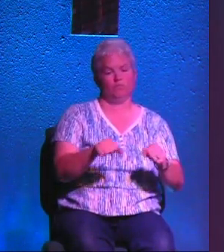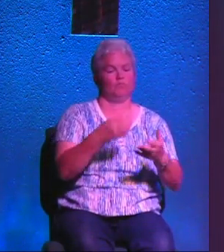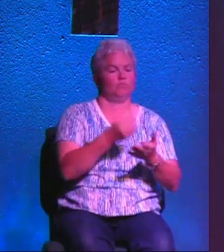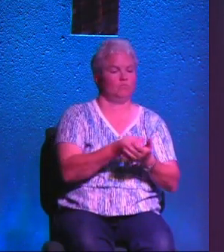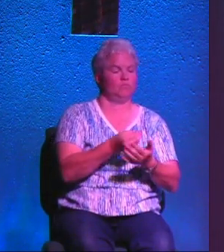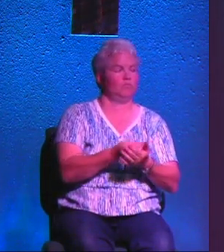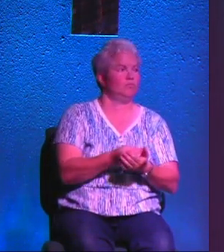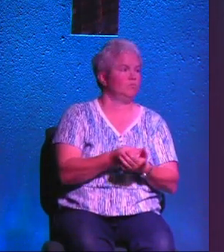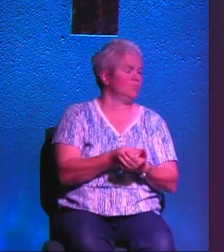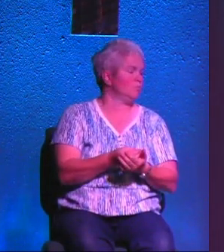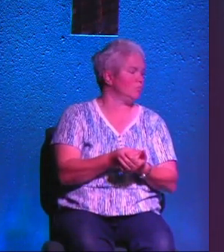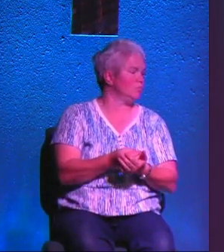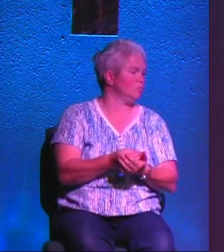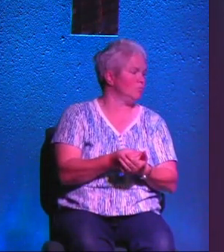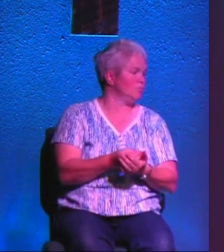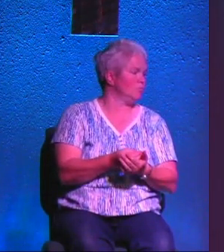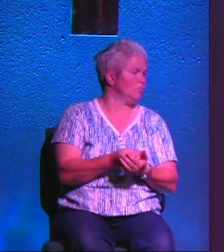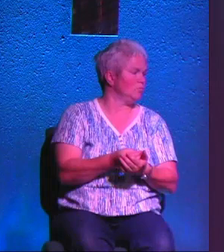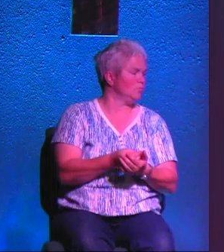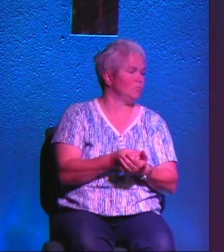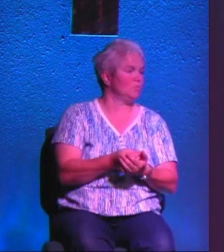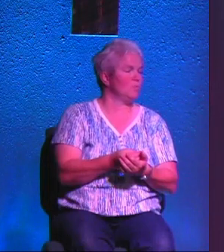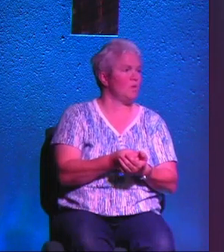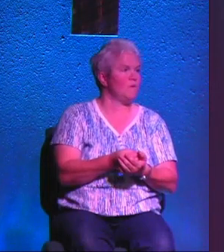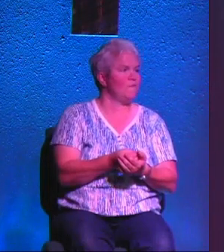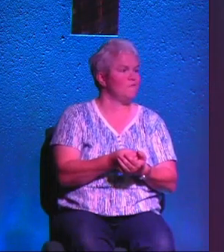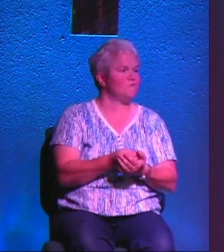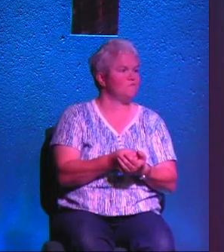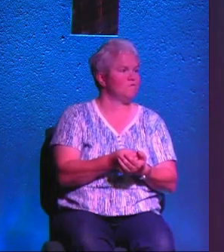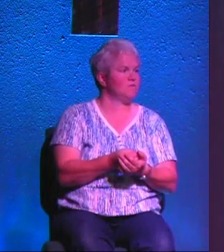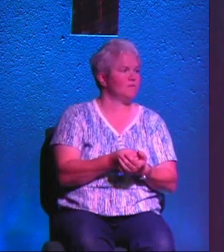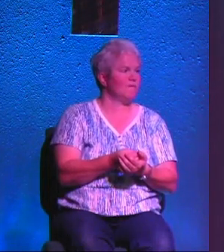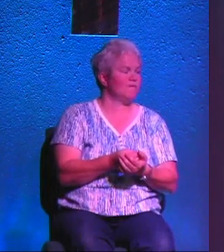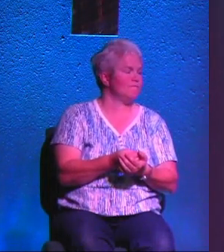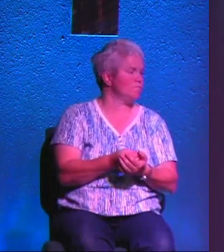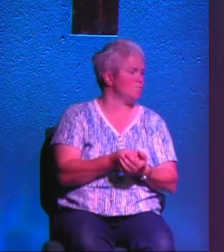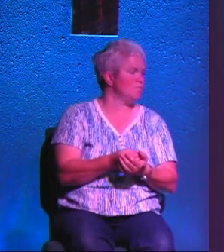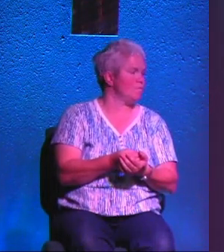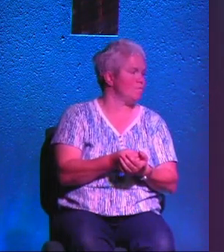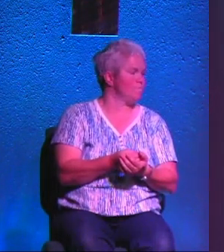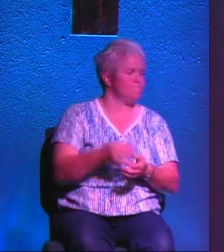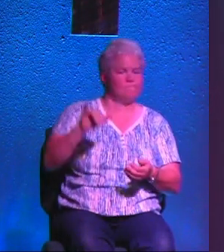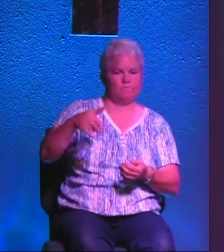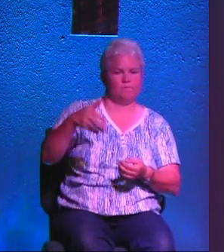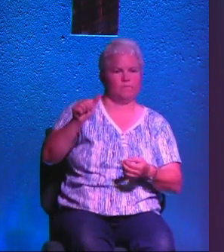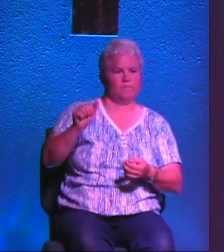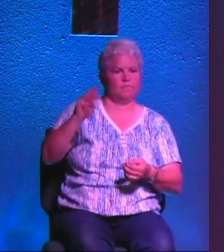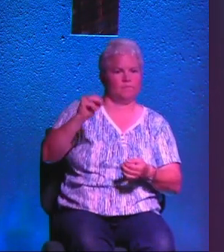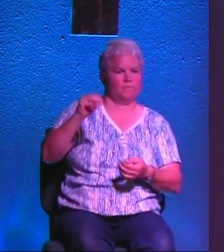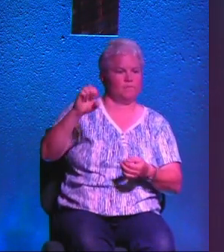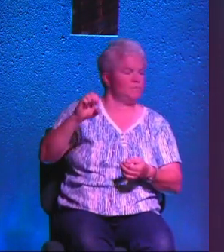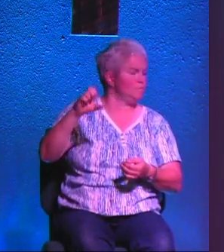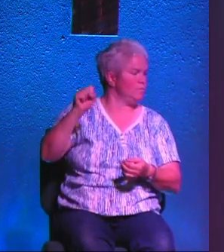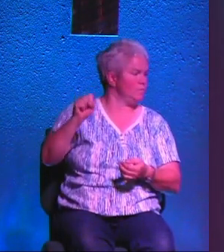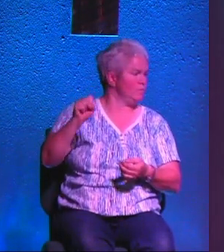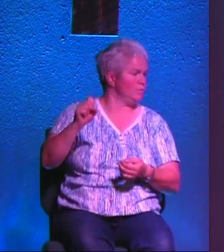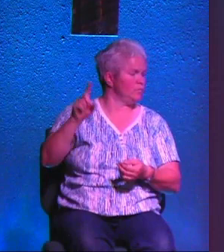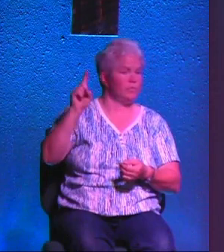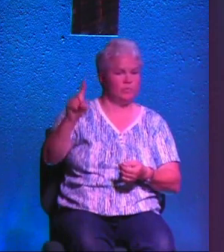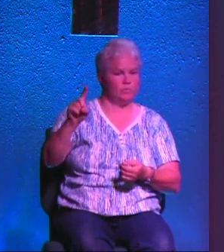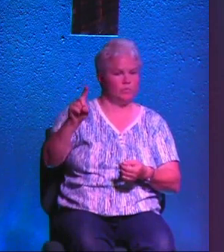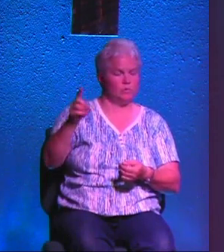financial. We're talking about all these other things and this favor that he bestows upon us. Look at James